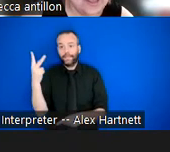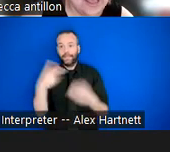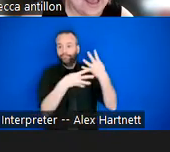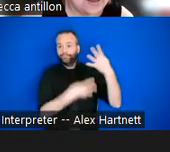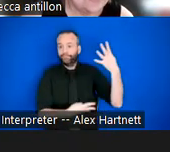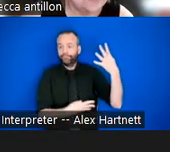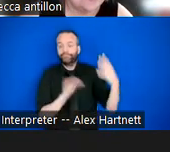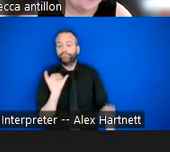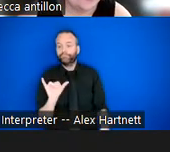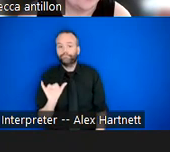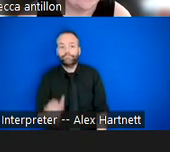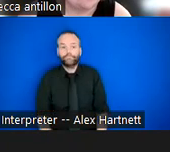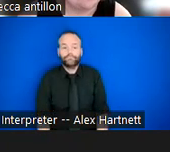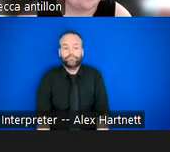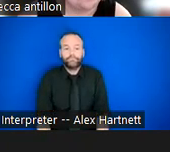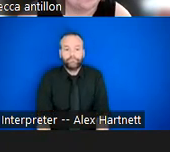And then we have